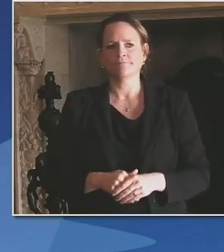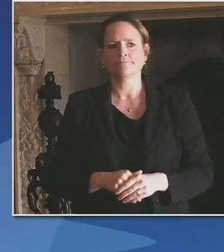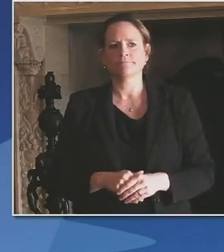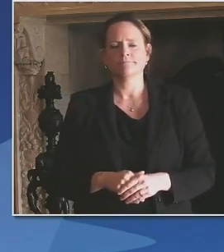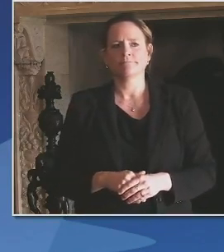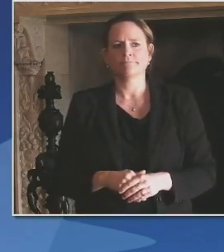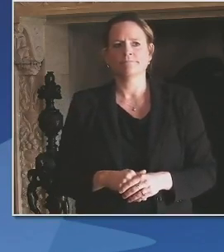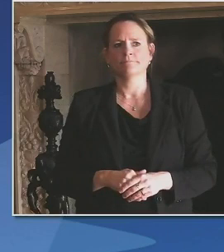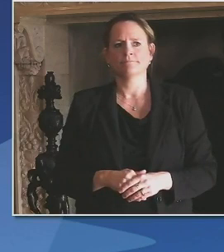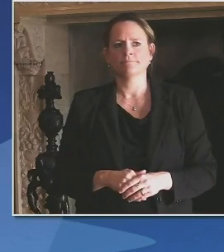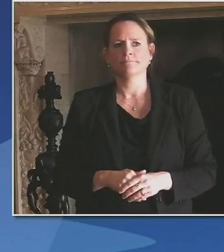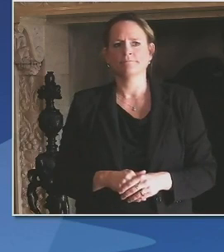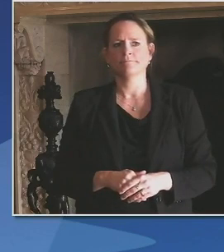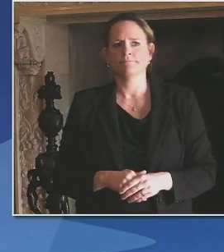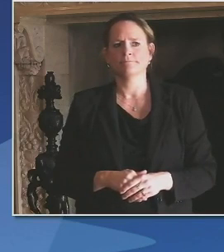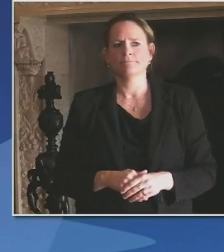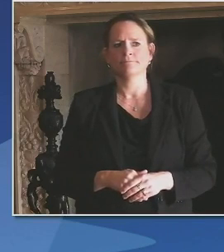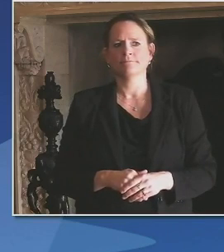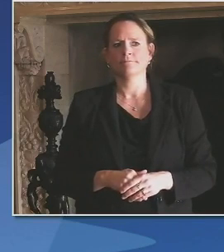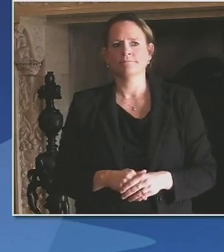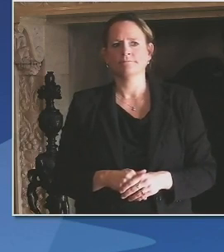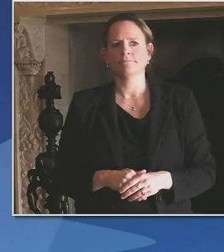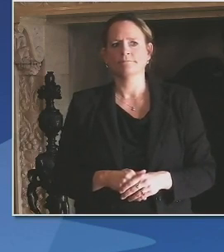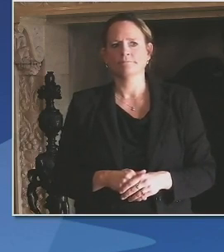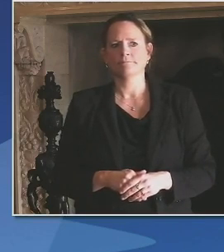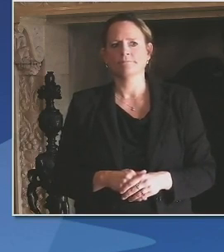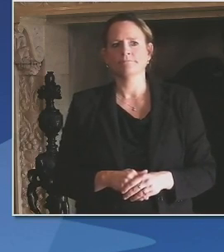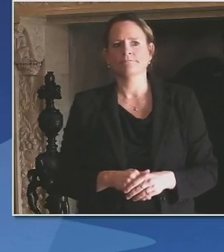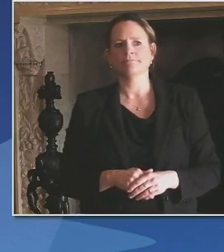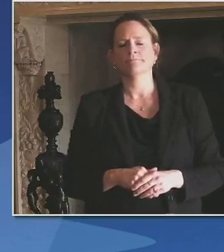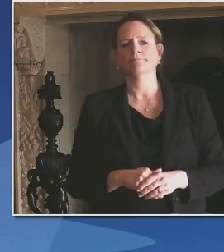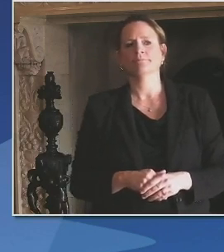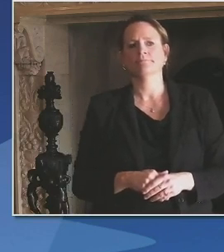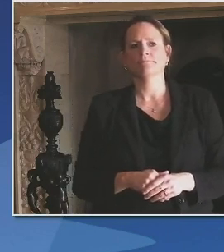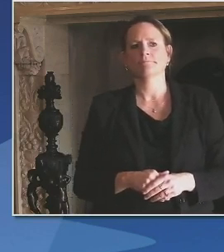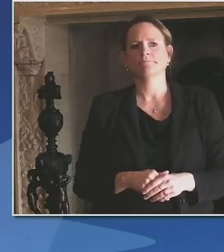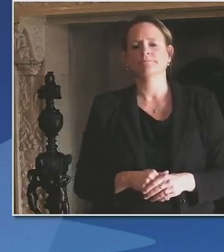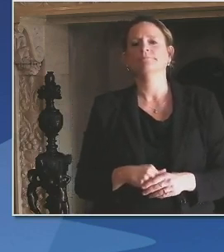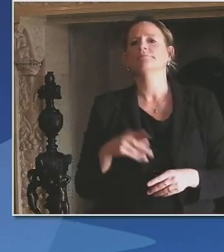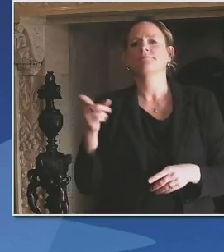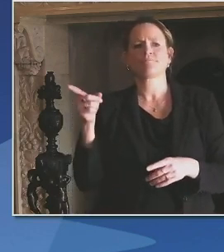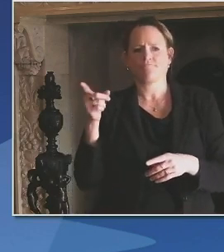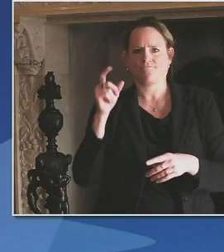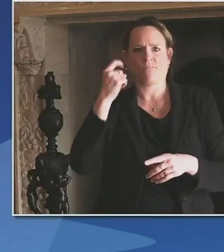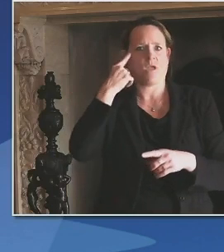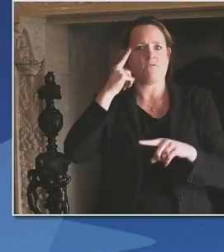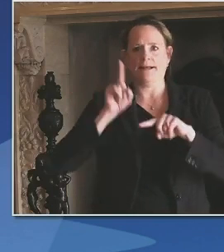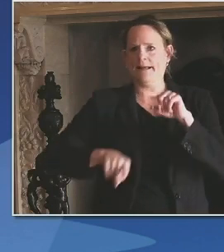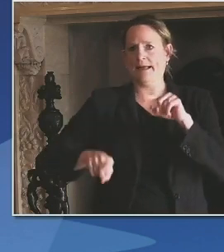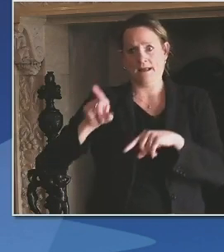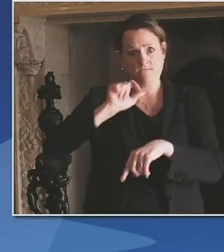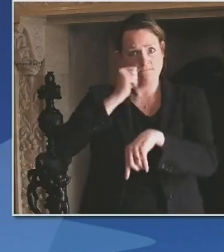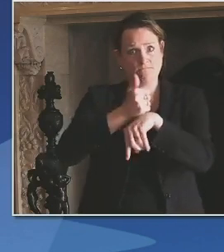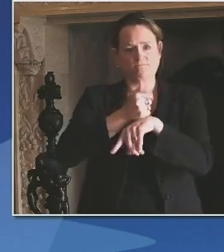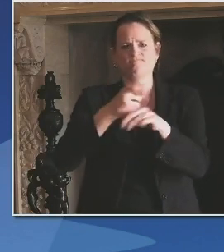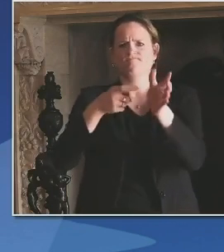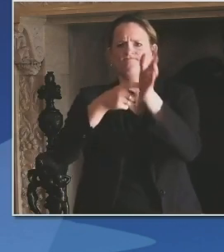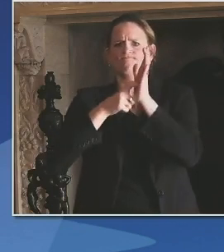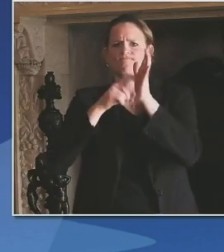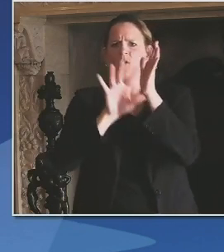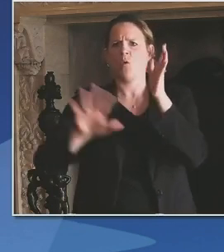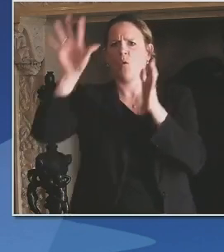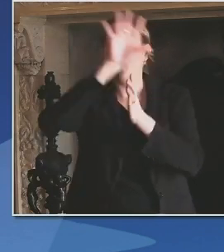statewide mandate for whether opening or keeping schools closed, but with so much uncertainty right now and we're so close to the